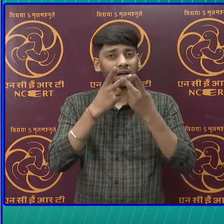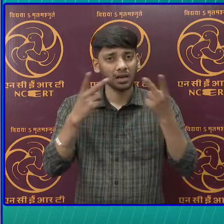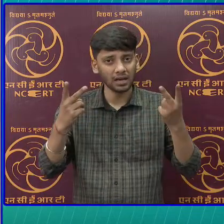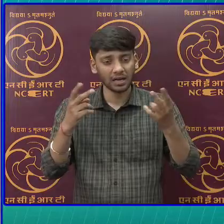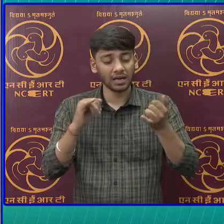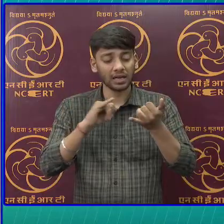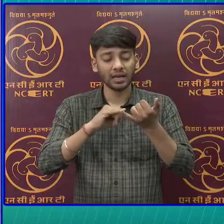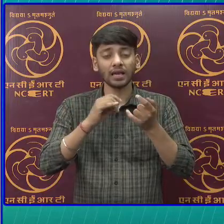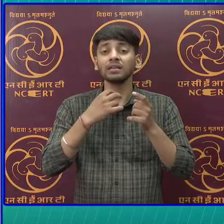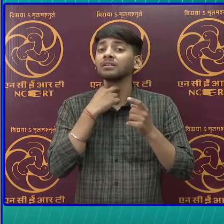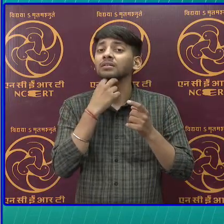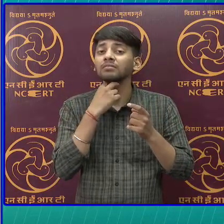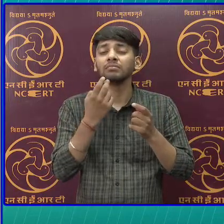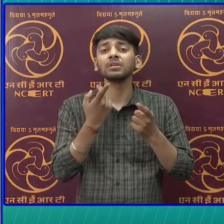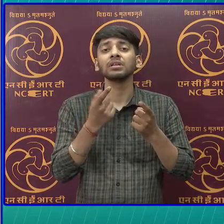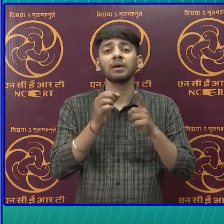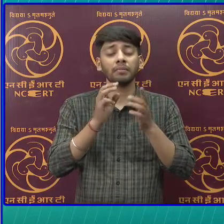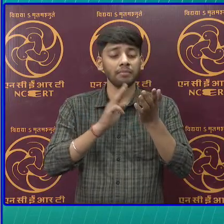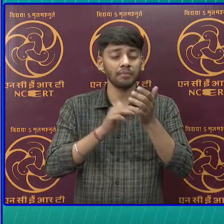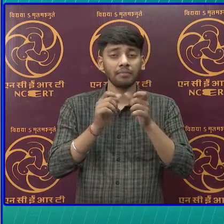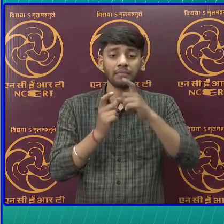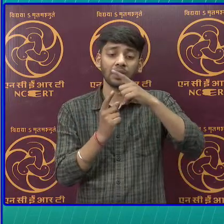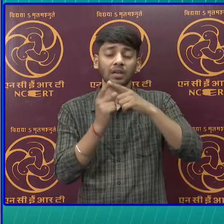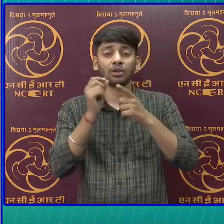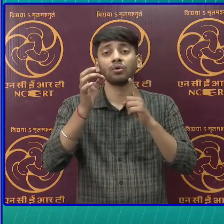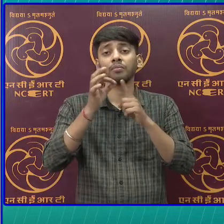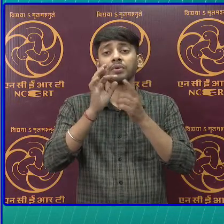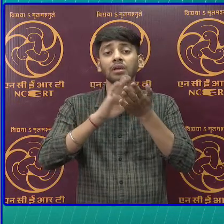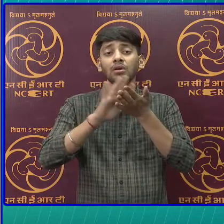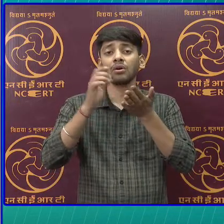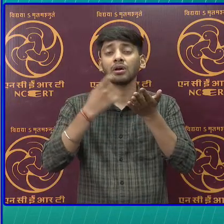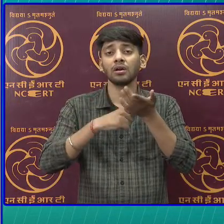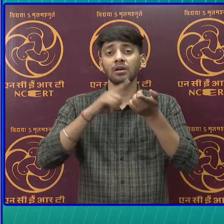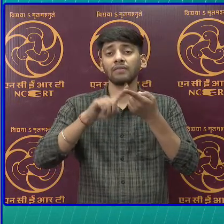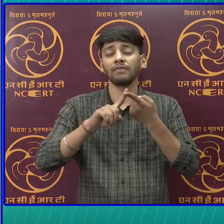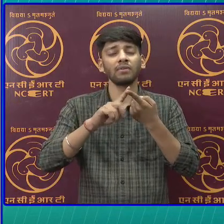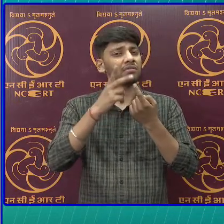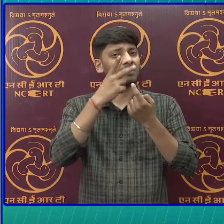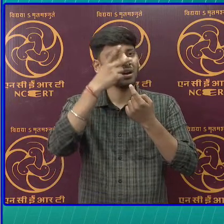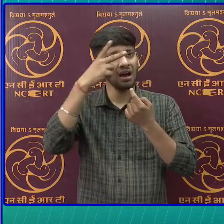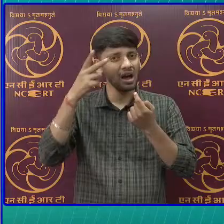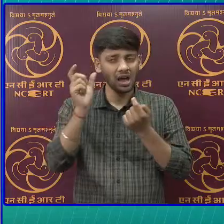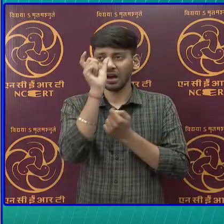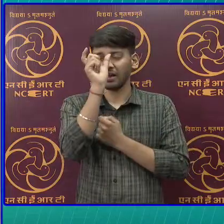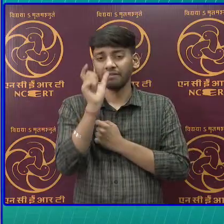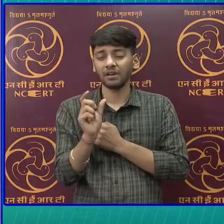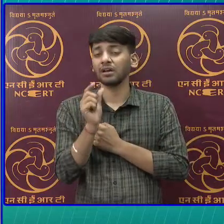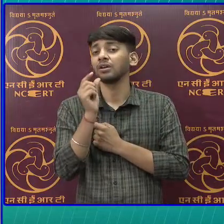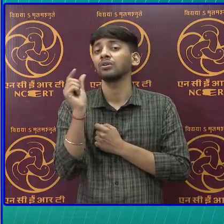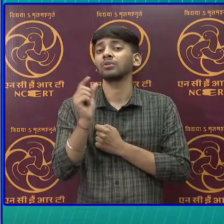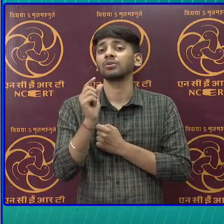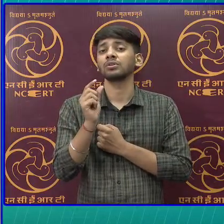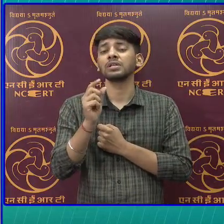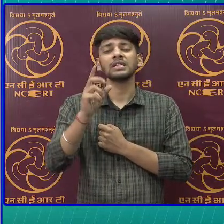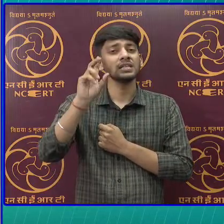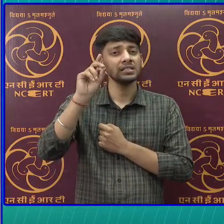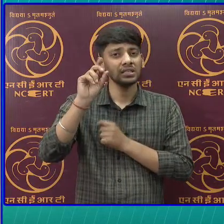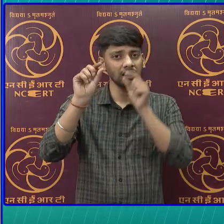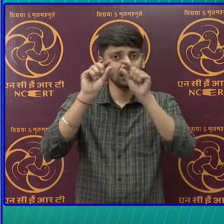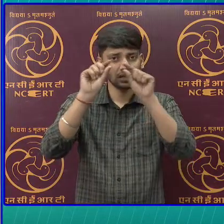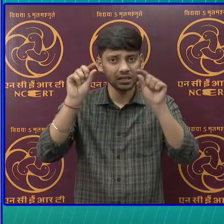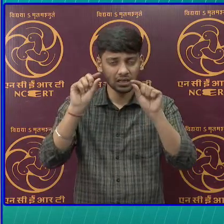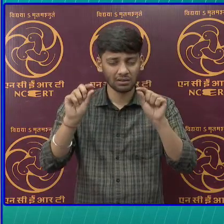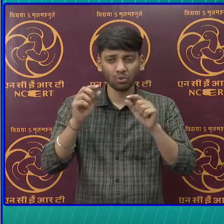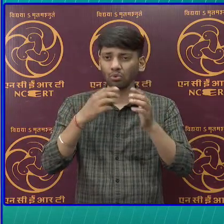like metaphor and enjambment. So there is one line is running to the second line without having any punctuation